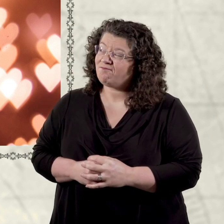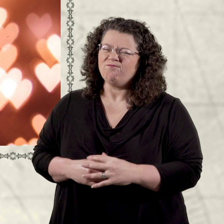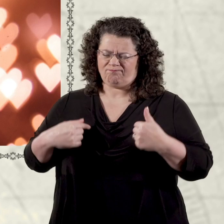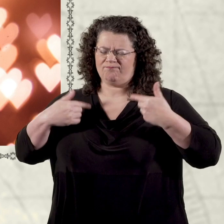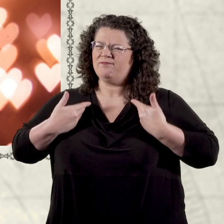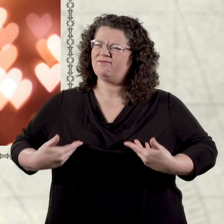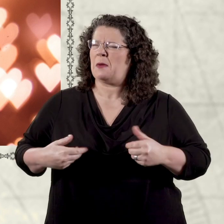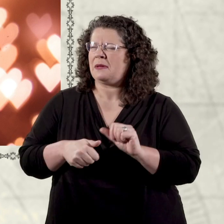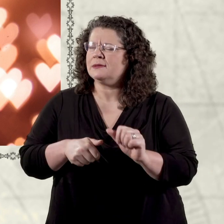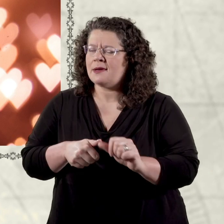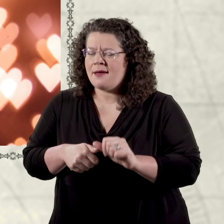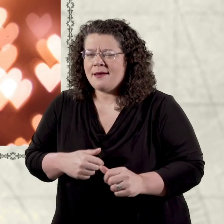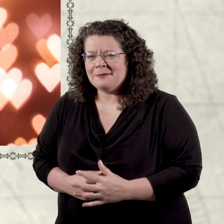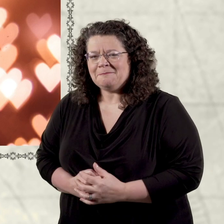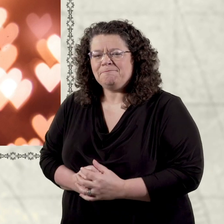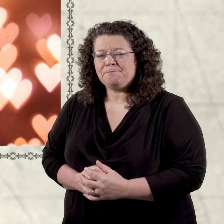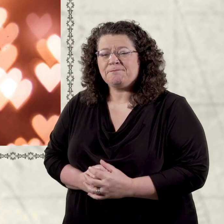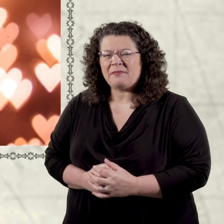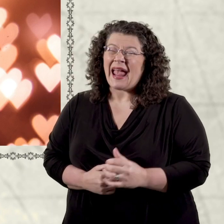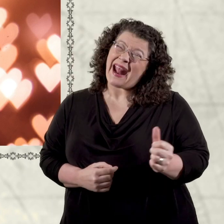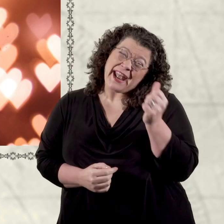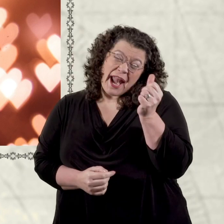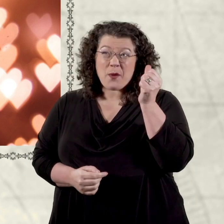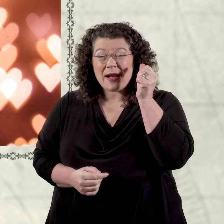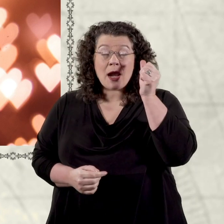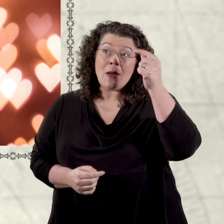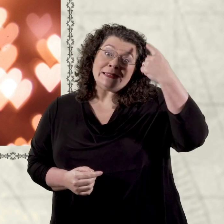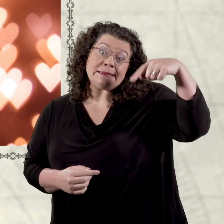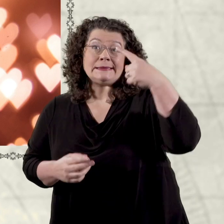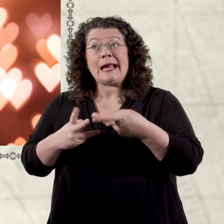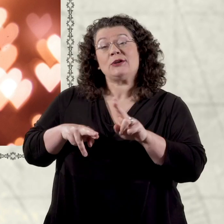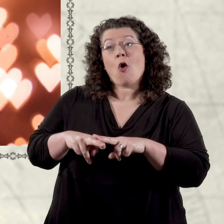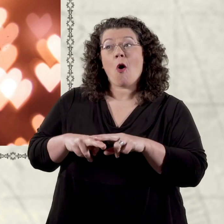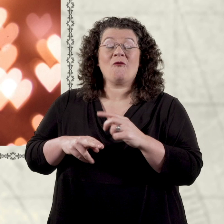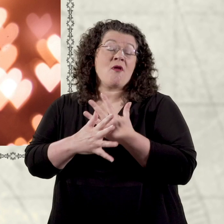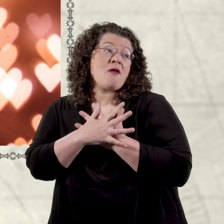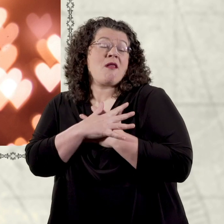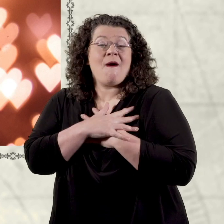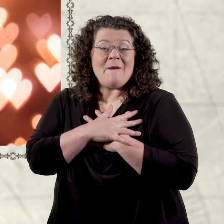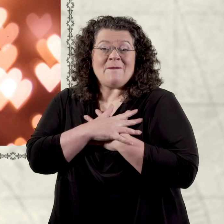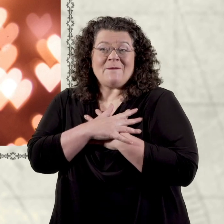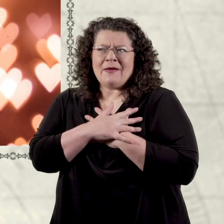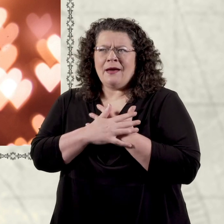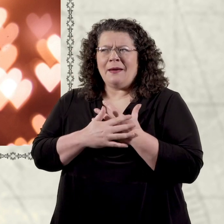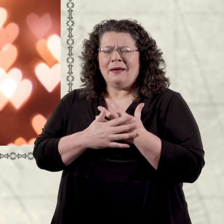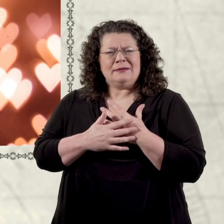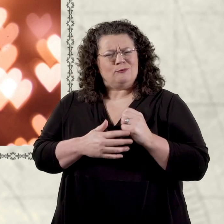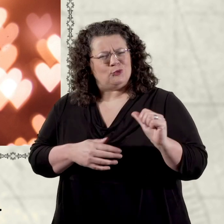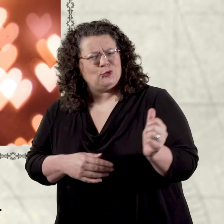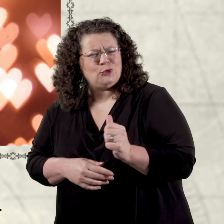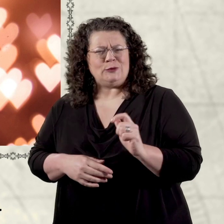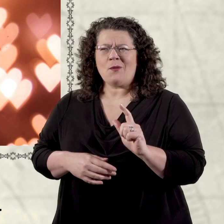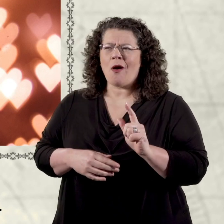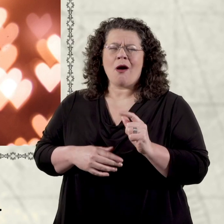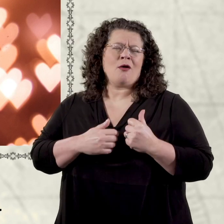That's better. I know. Being the patron saint or the main saint of love,